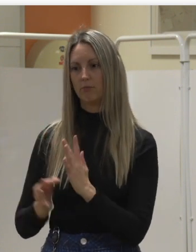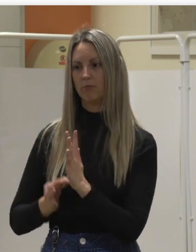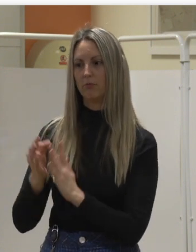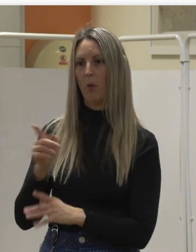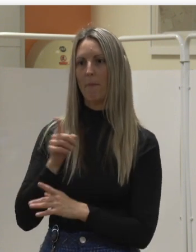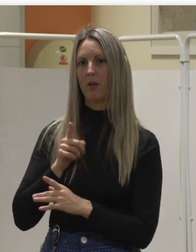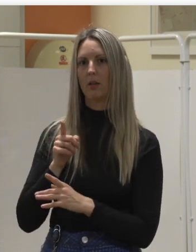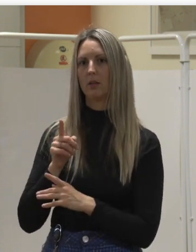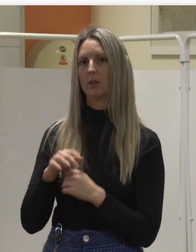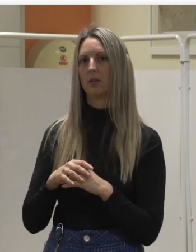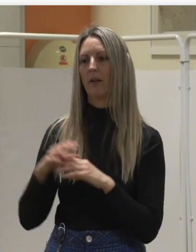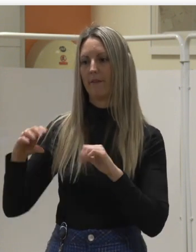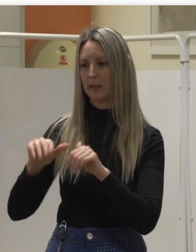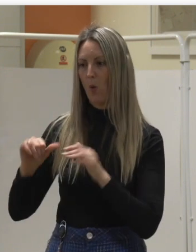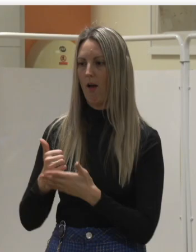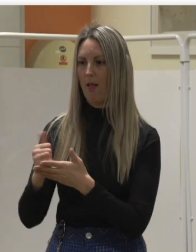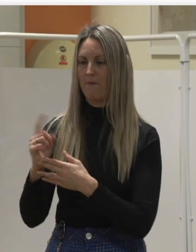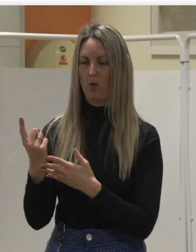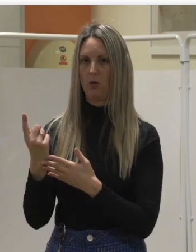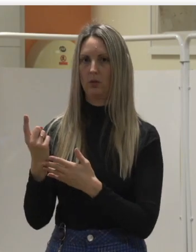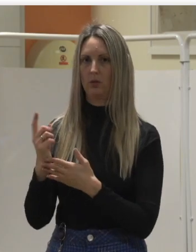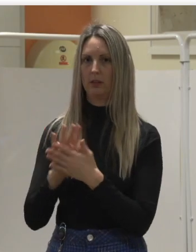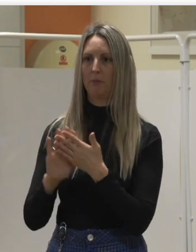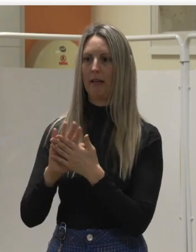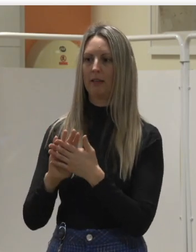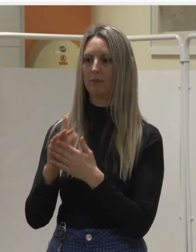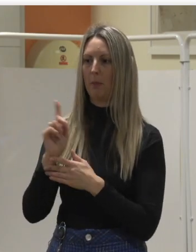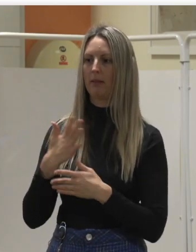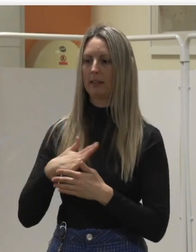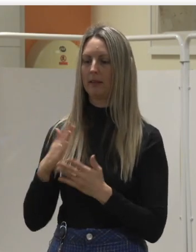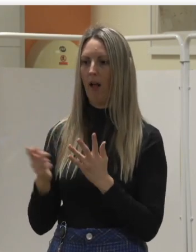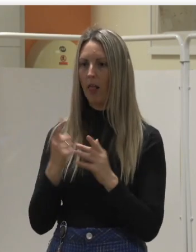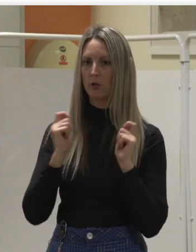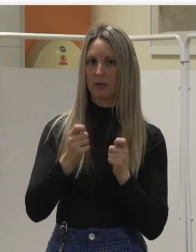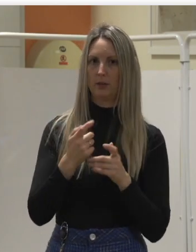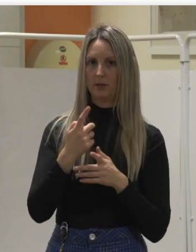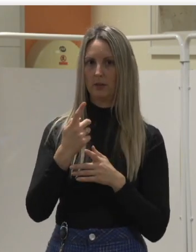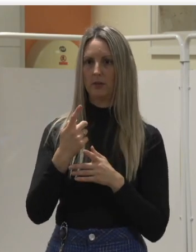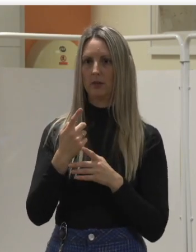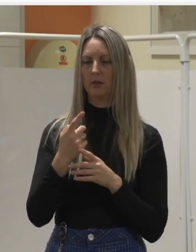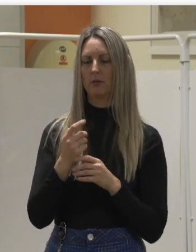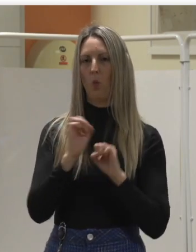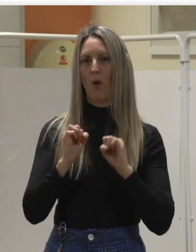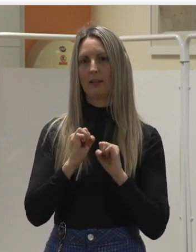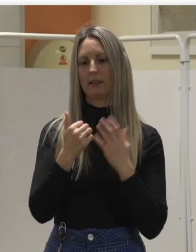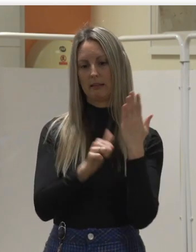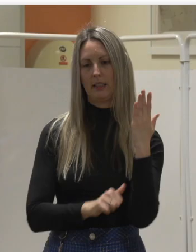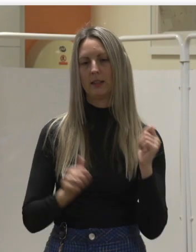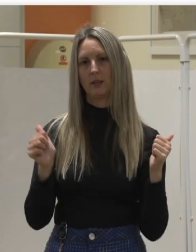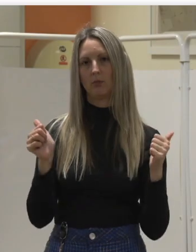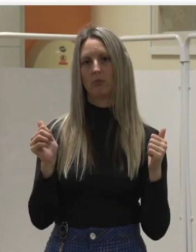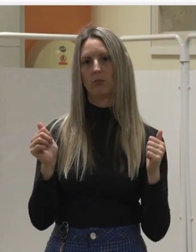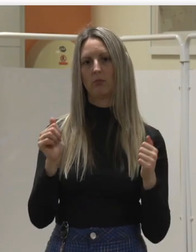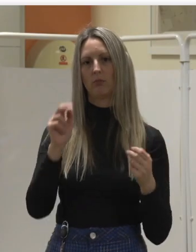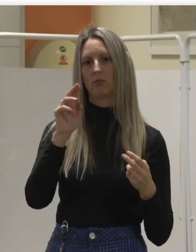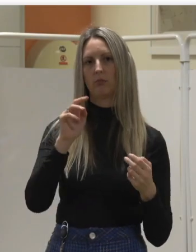we also worked out the finances, and it actually was much more cost effective. Unfortunately, we could not take it